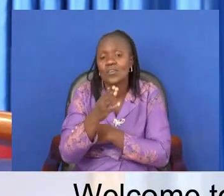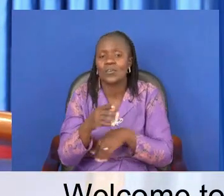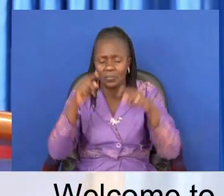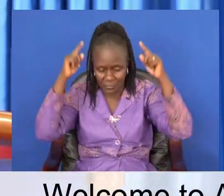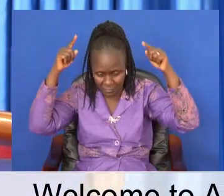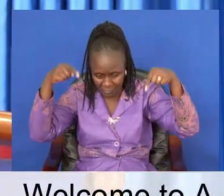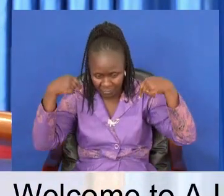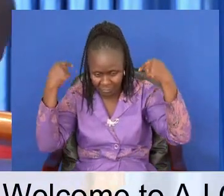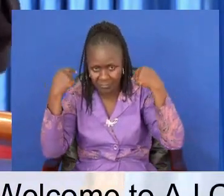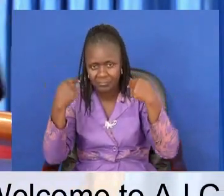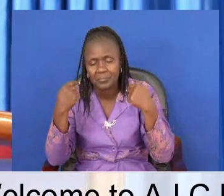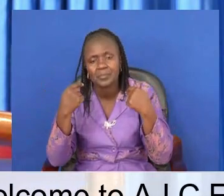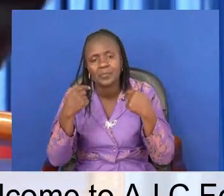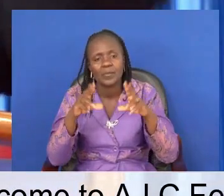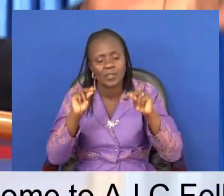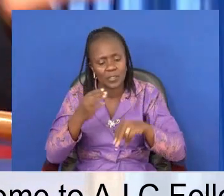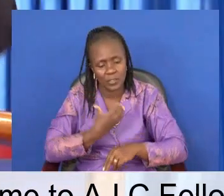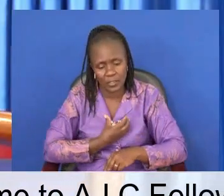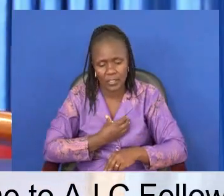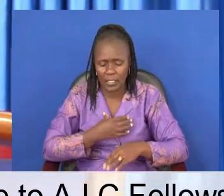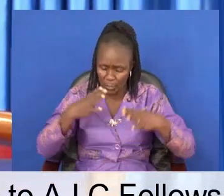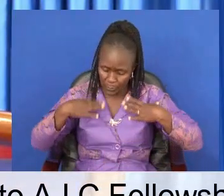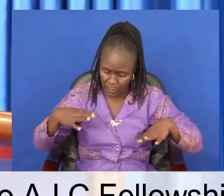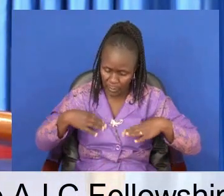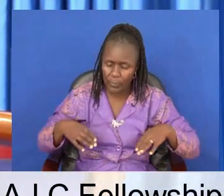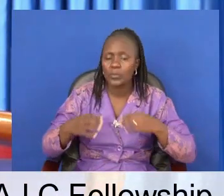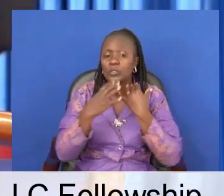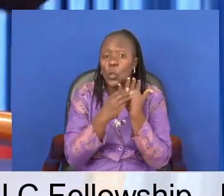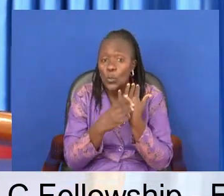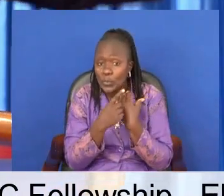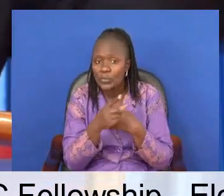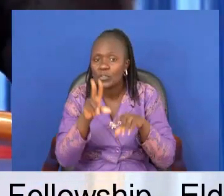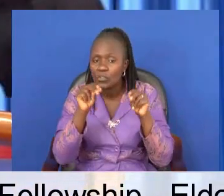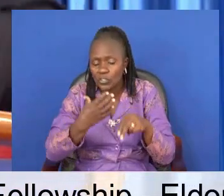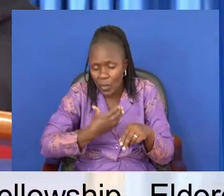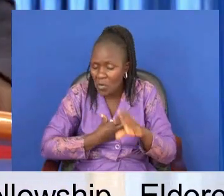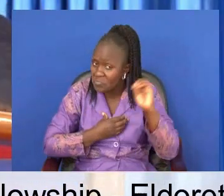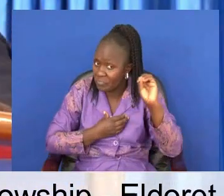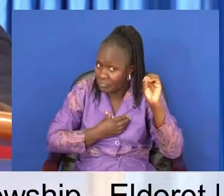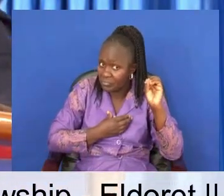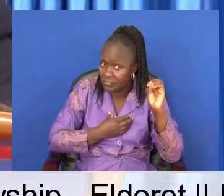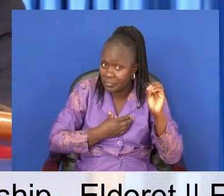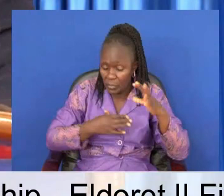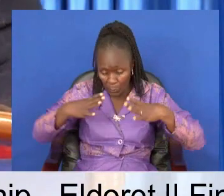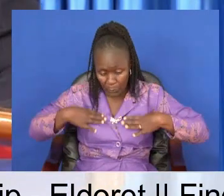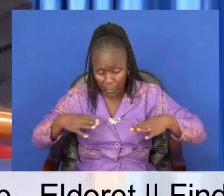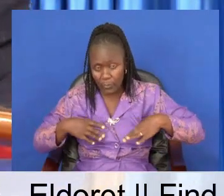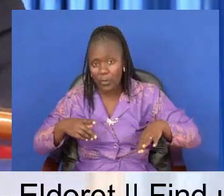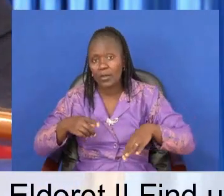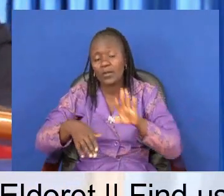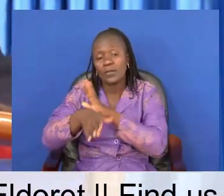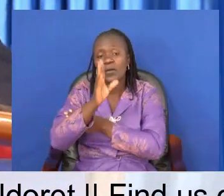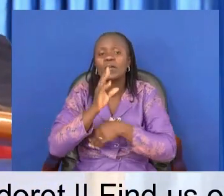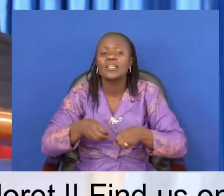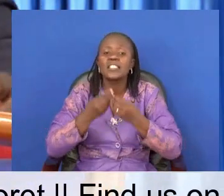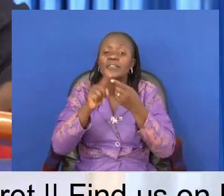your own. Those people that you are telling to imitate you, they are not your own. These are the people that God